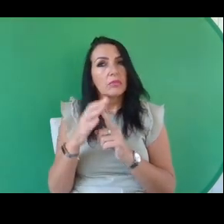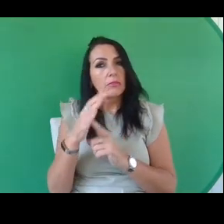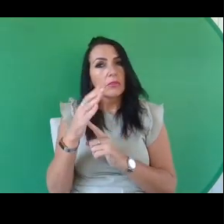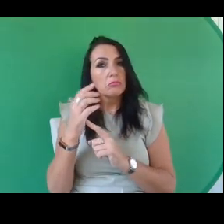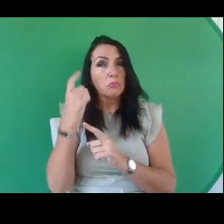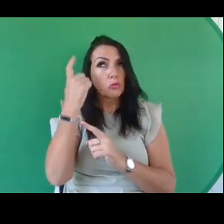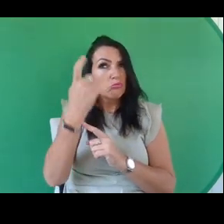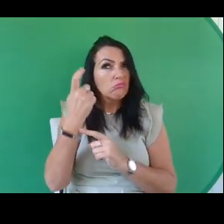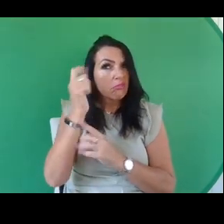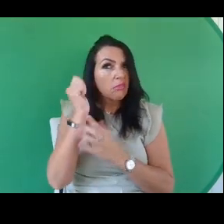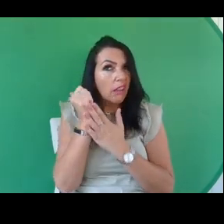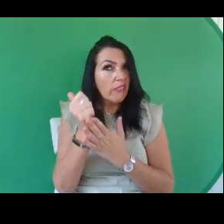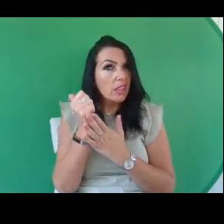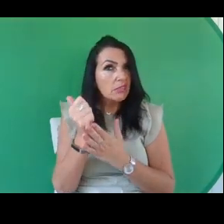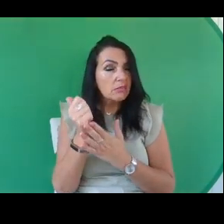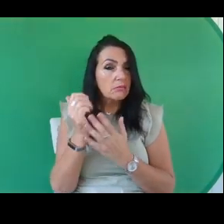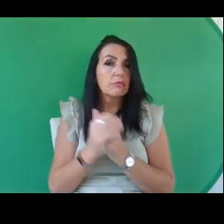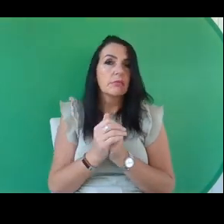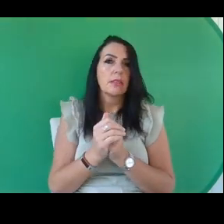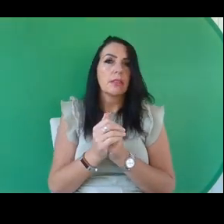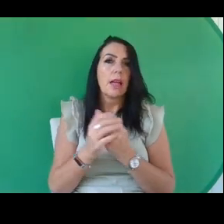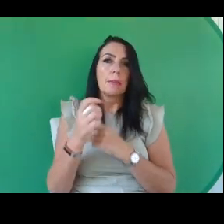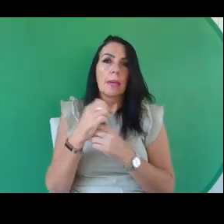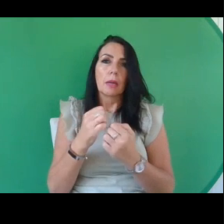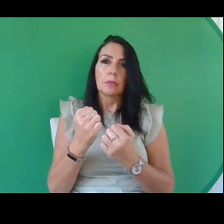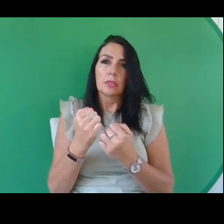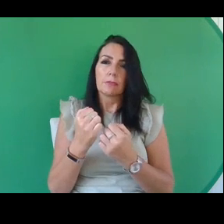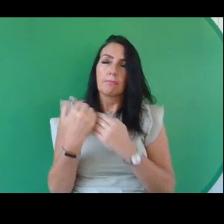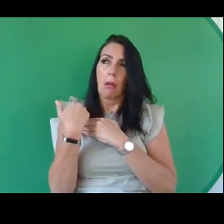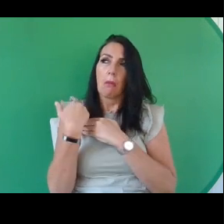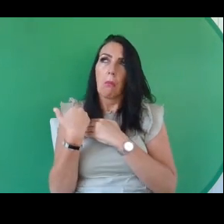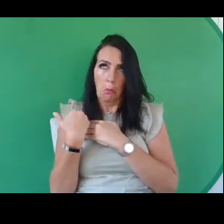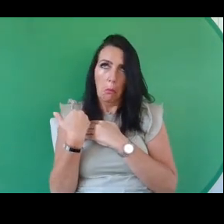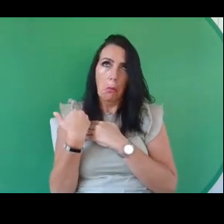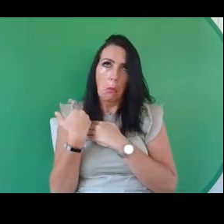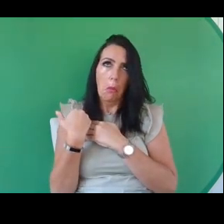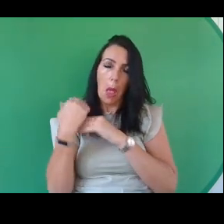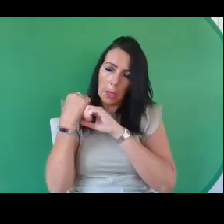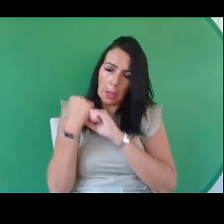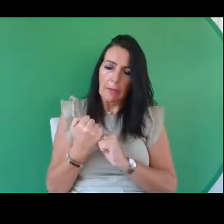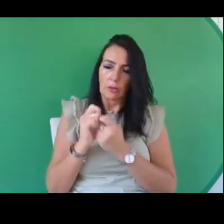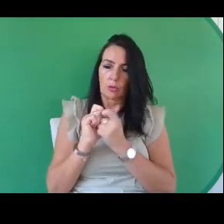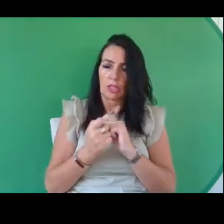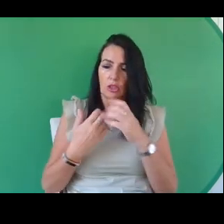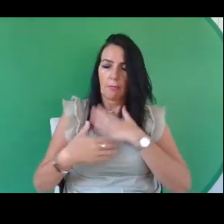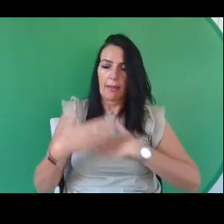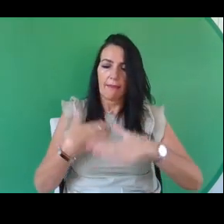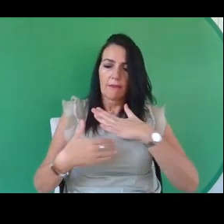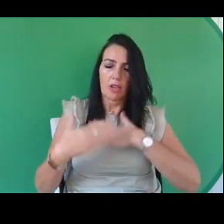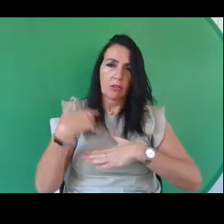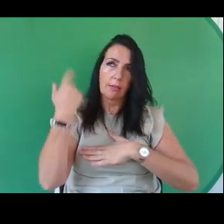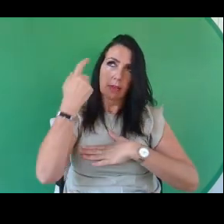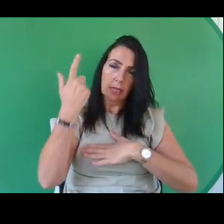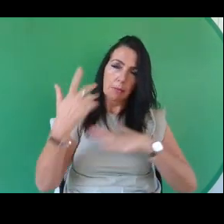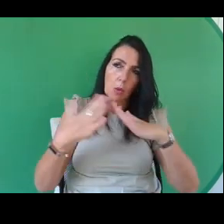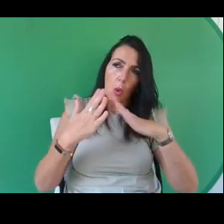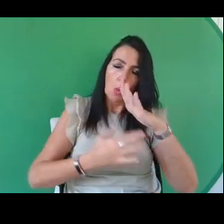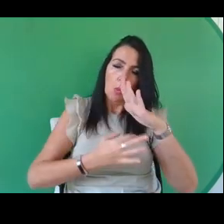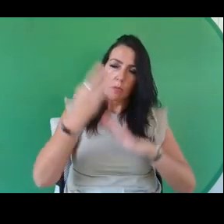you've given. This puts ownership on them and helps them to commit to changing their behaviours and considering home improvements.